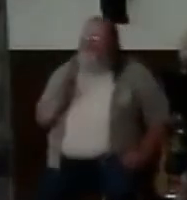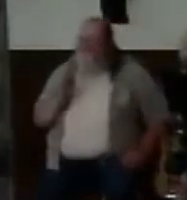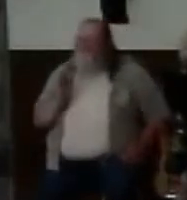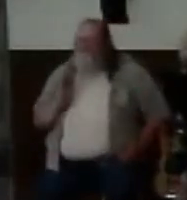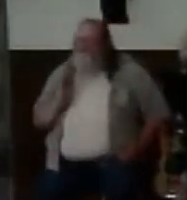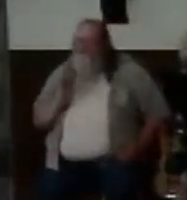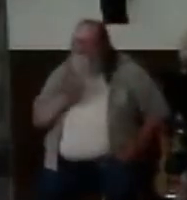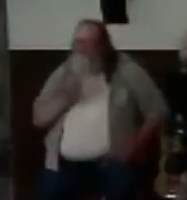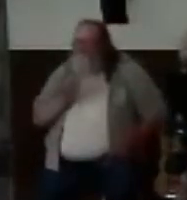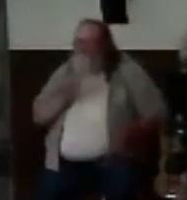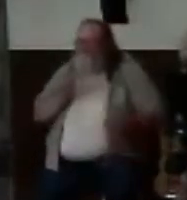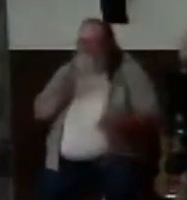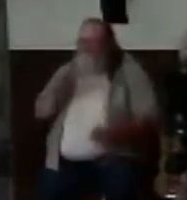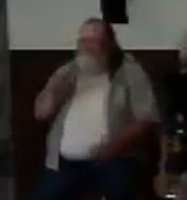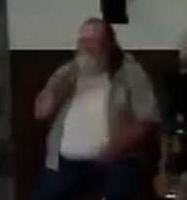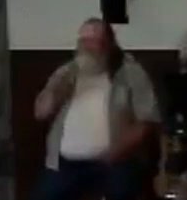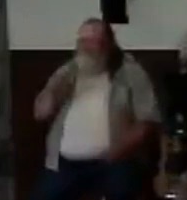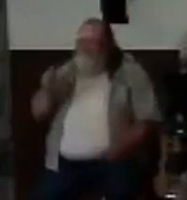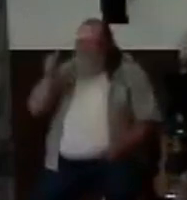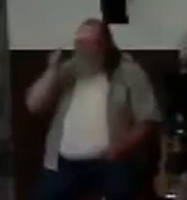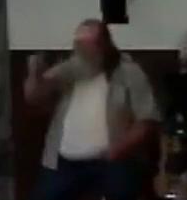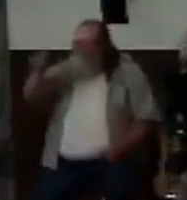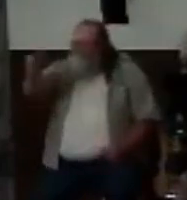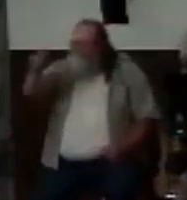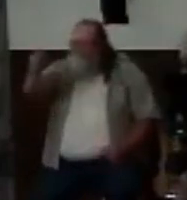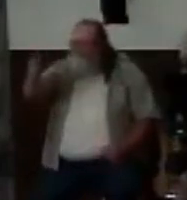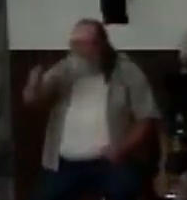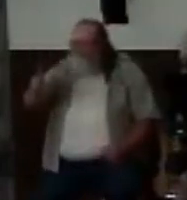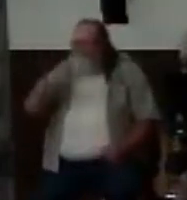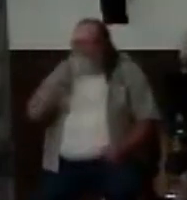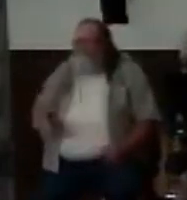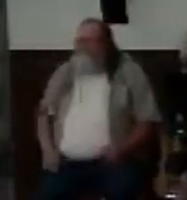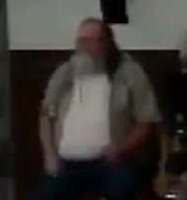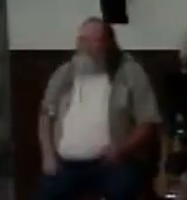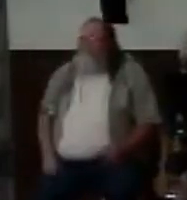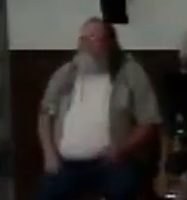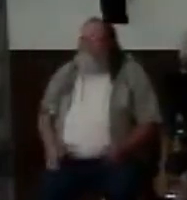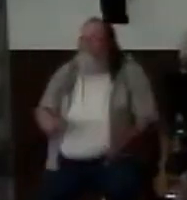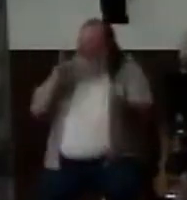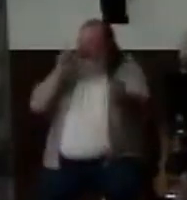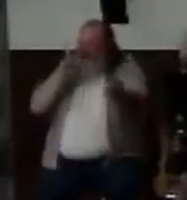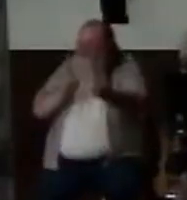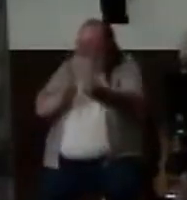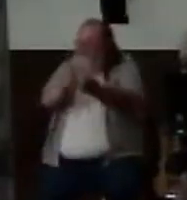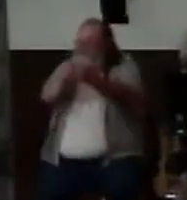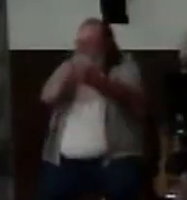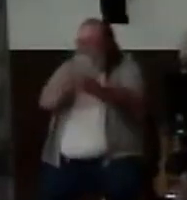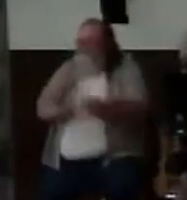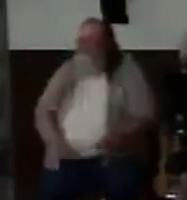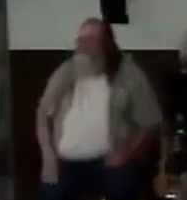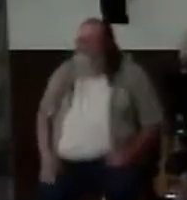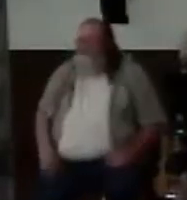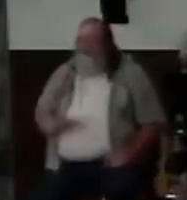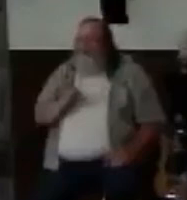Some of us will go home, put a check next to the box, like Tim Bennett says, I'm a Christian, went to church today.